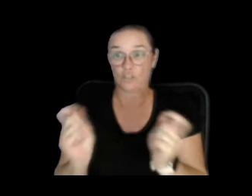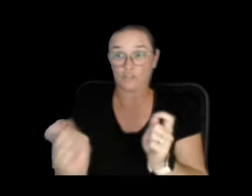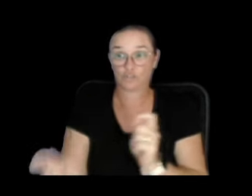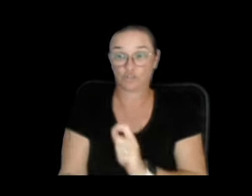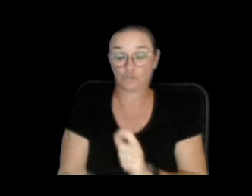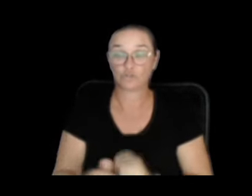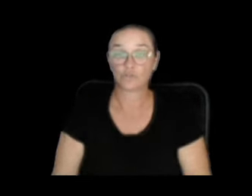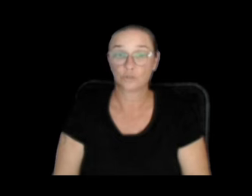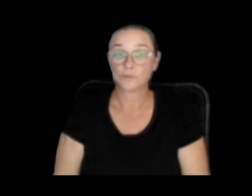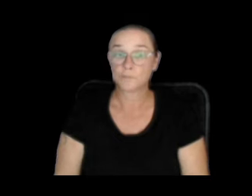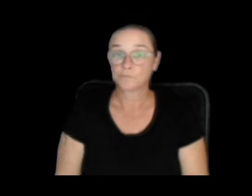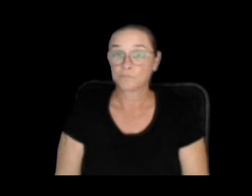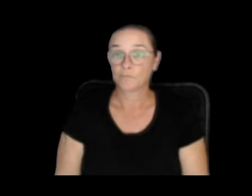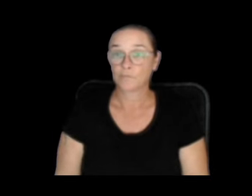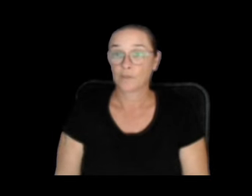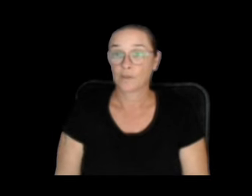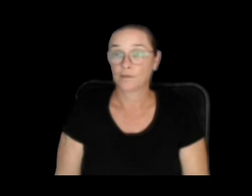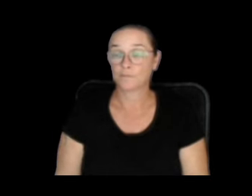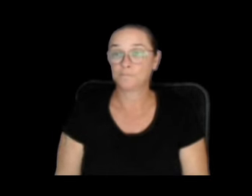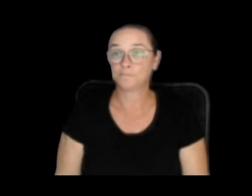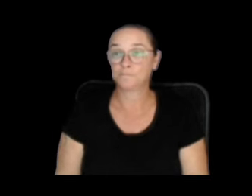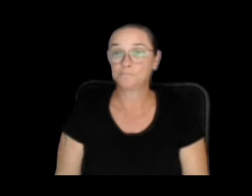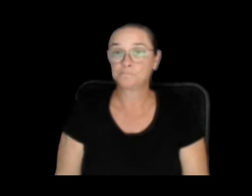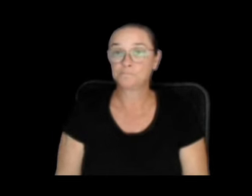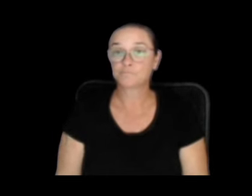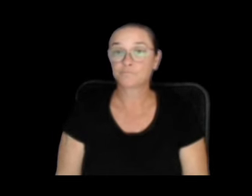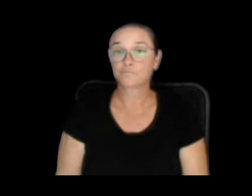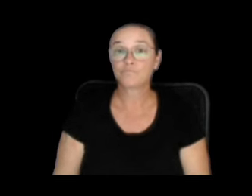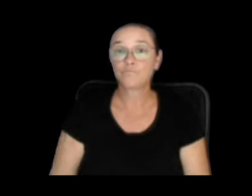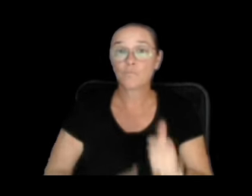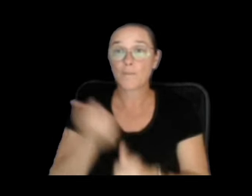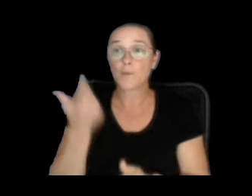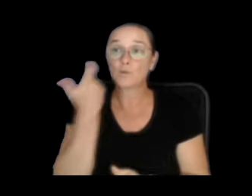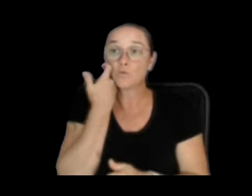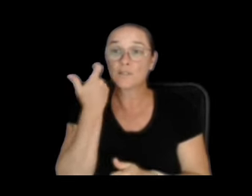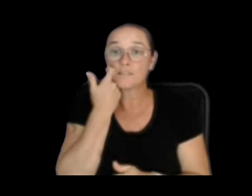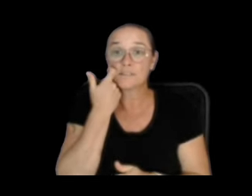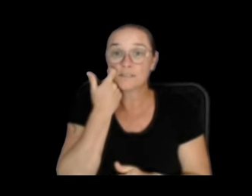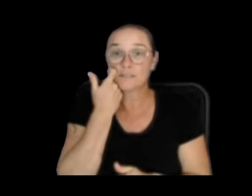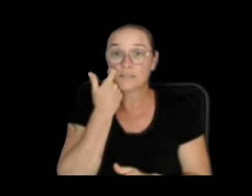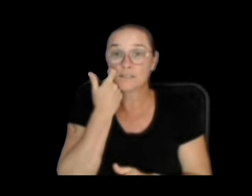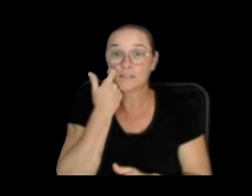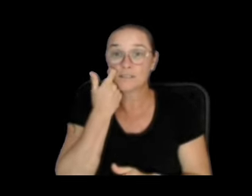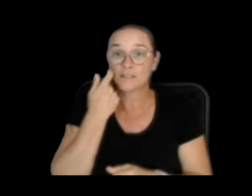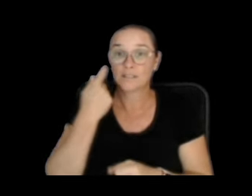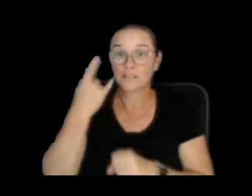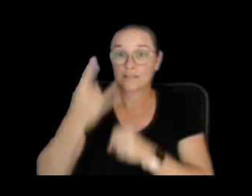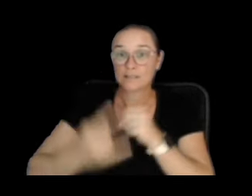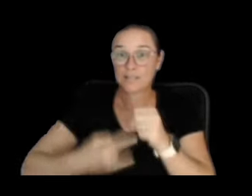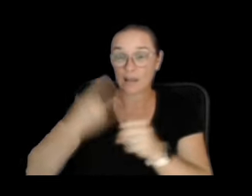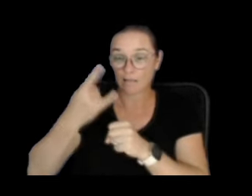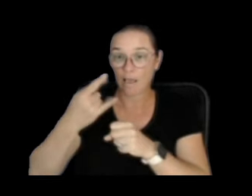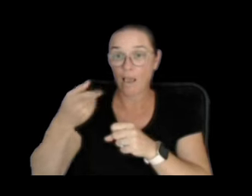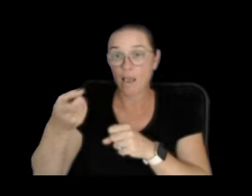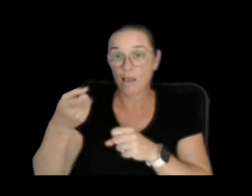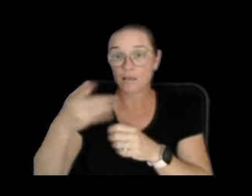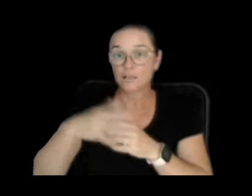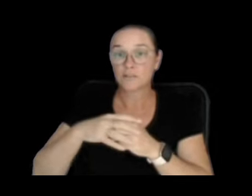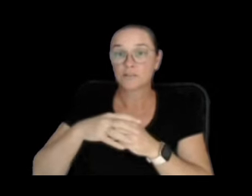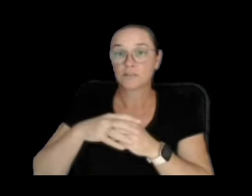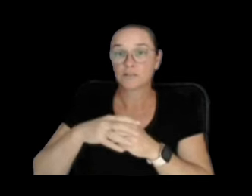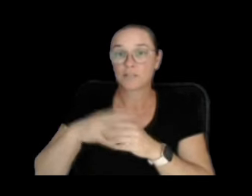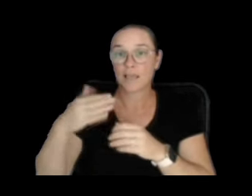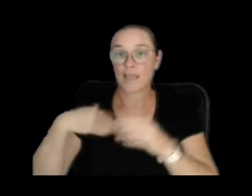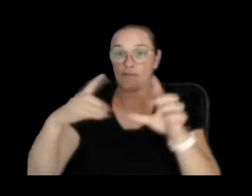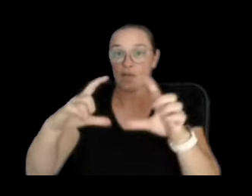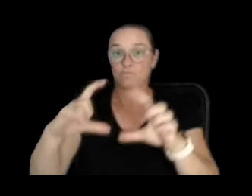So pretty good buildup there. And our most recent satellite radar image is showing a bullseye down here